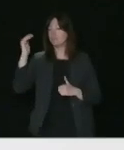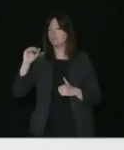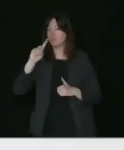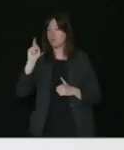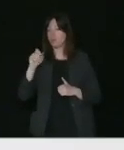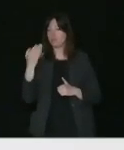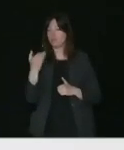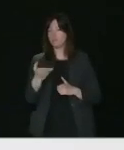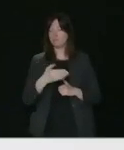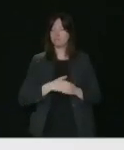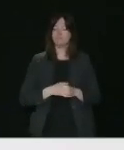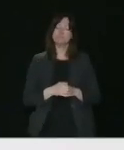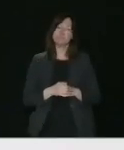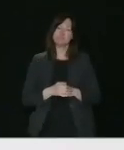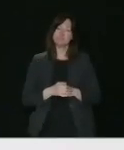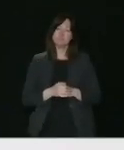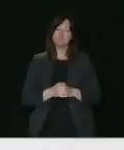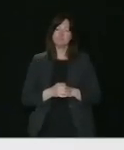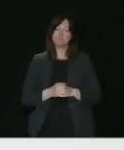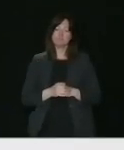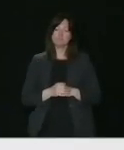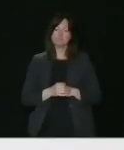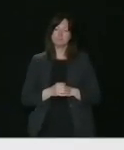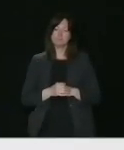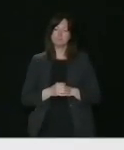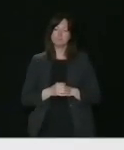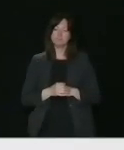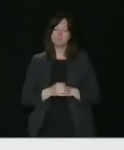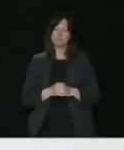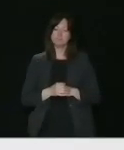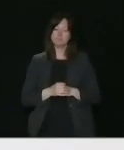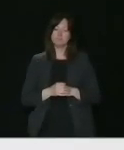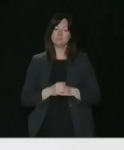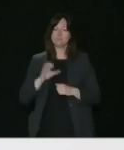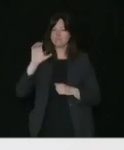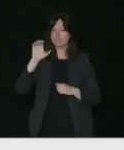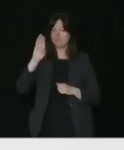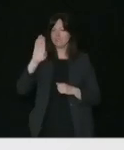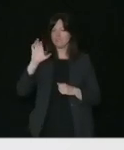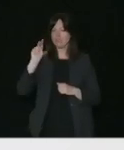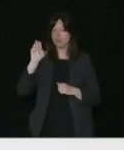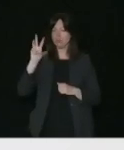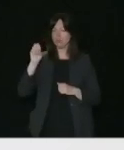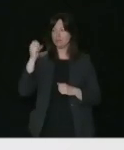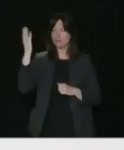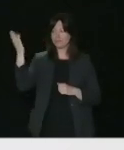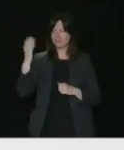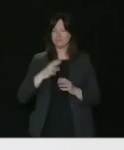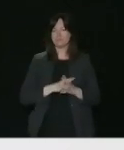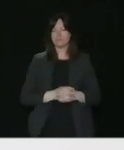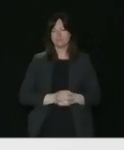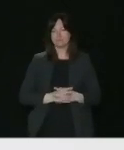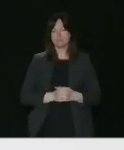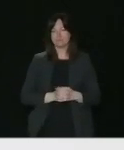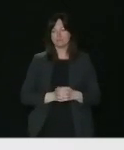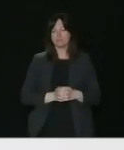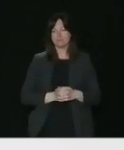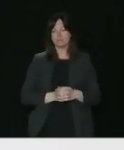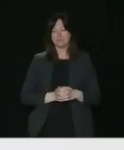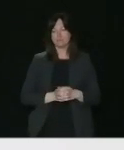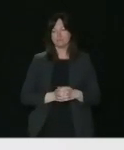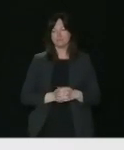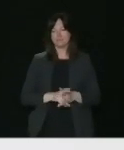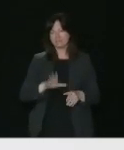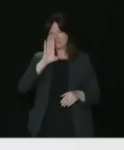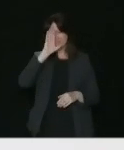question. The next question, la prochaine question est de Hannah Thibodeau from CBC News. Please go ahead. Your line is open.